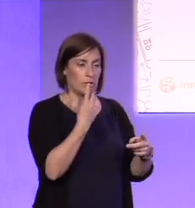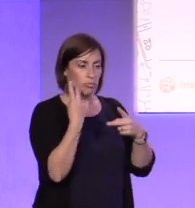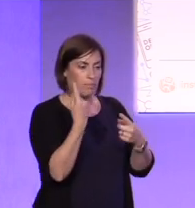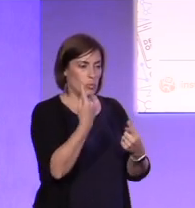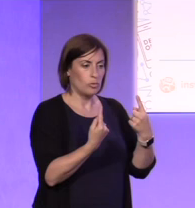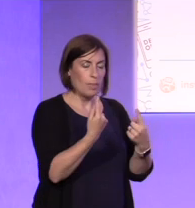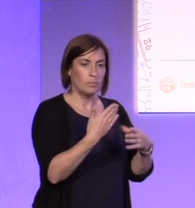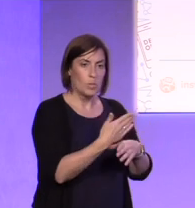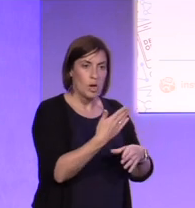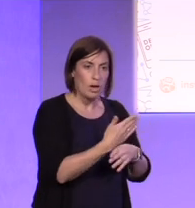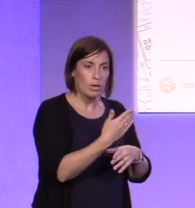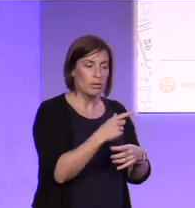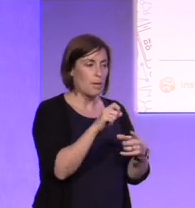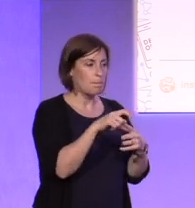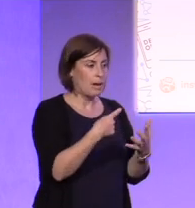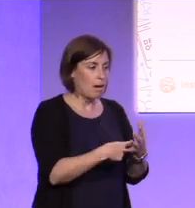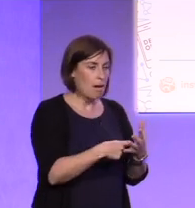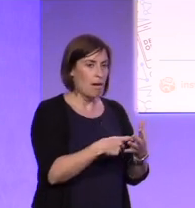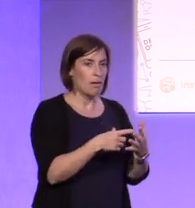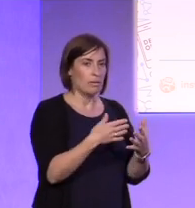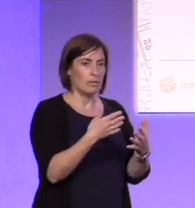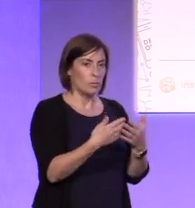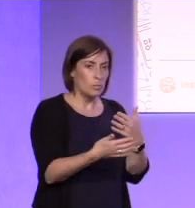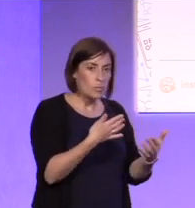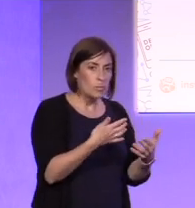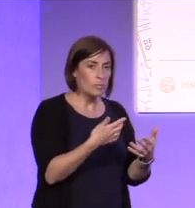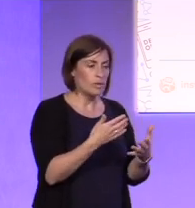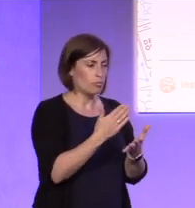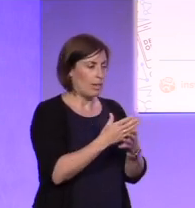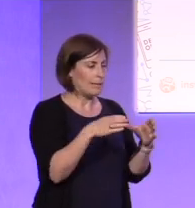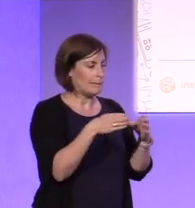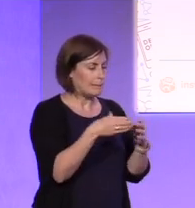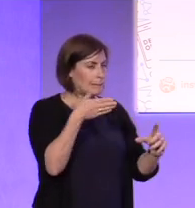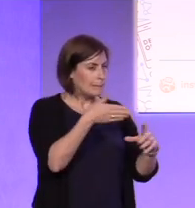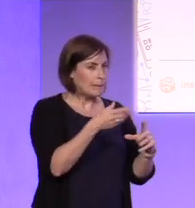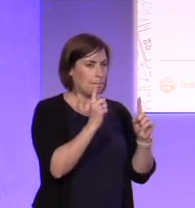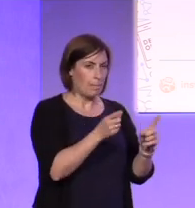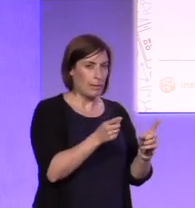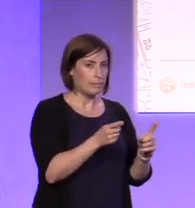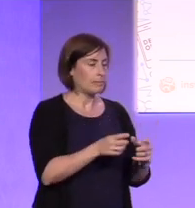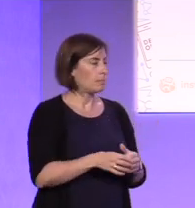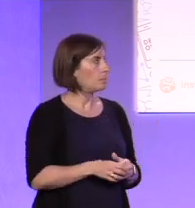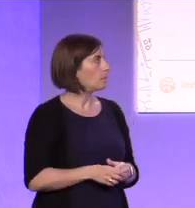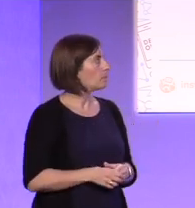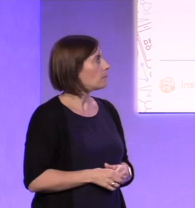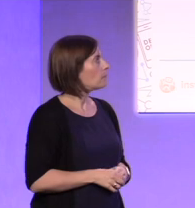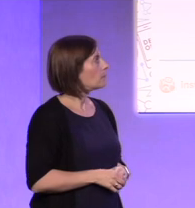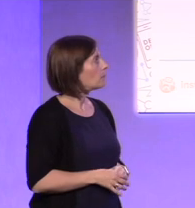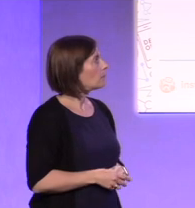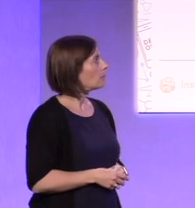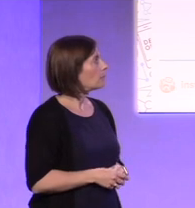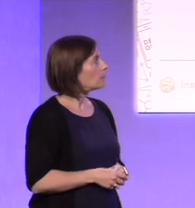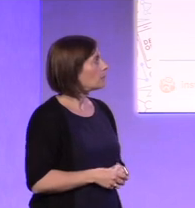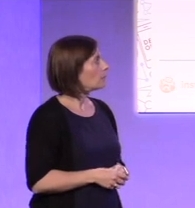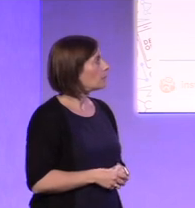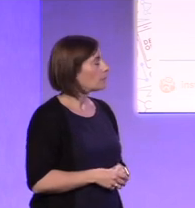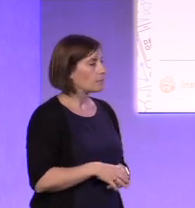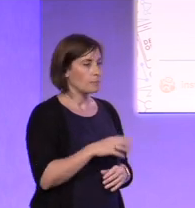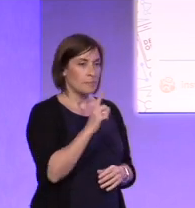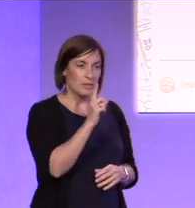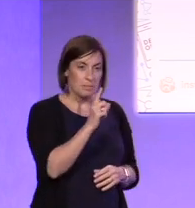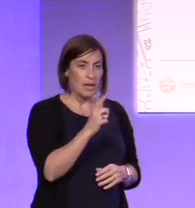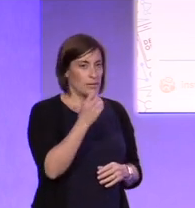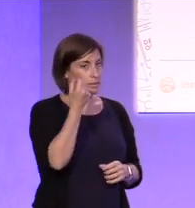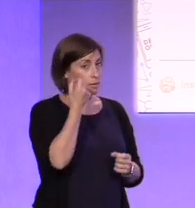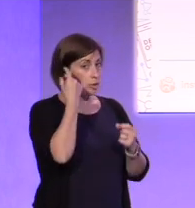It was a great thing to see. We were very much a T-shaped team. But what we found is that we had a huge amount of variability. Remember,